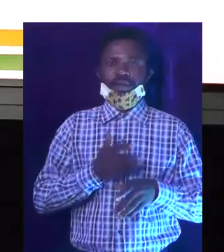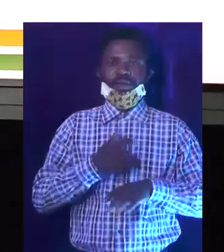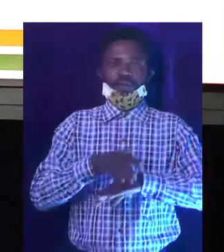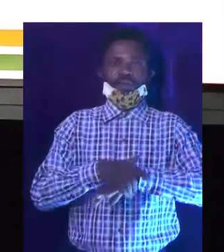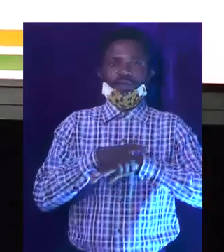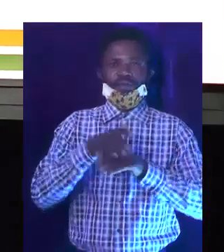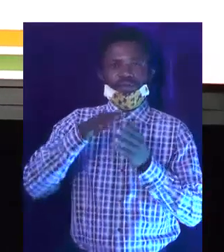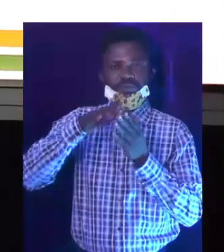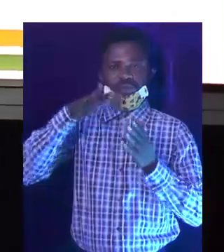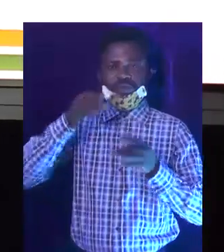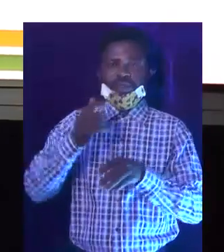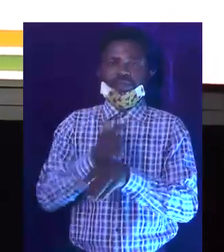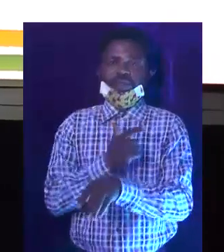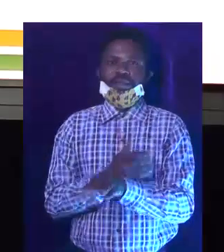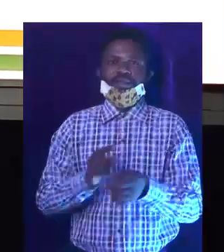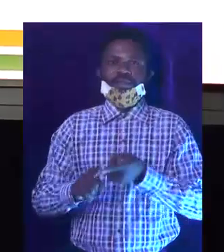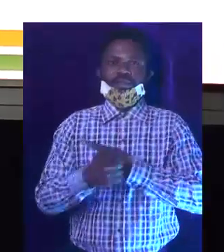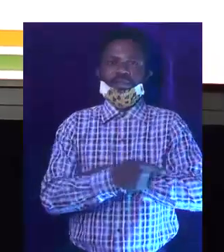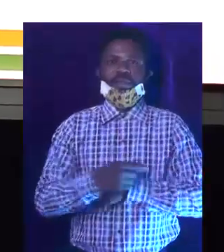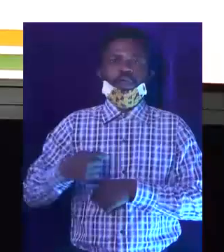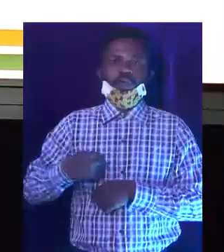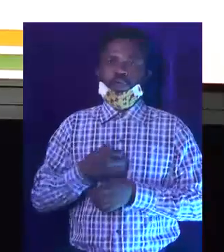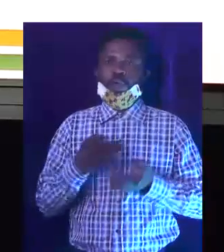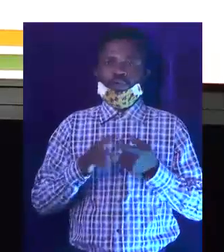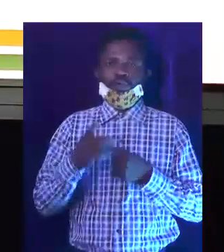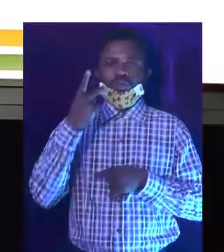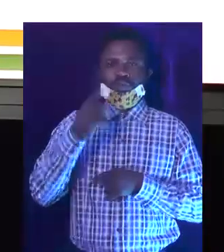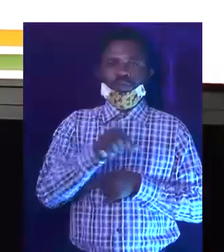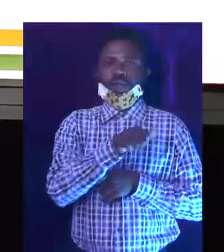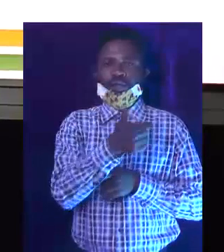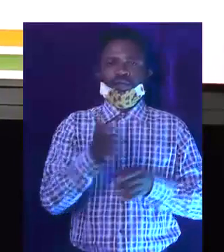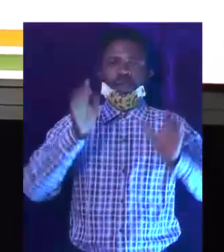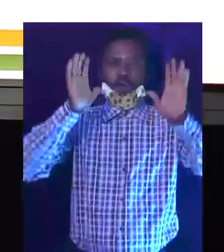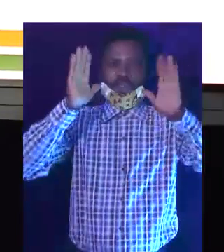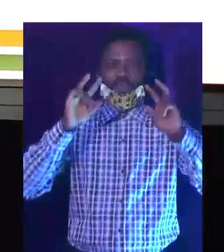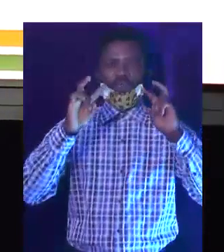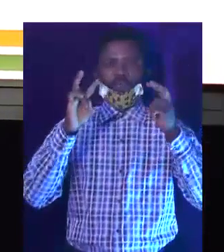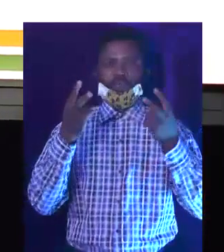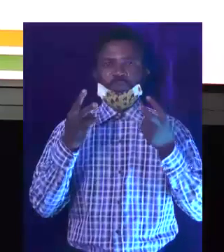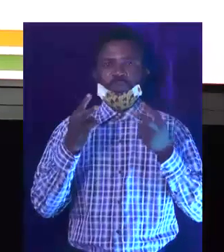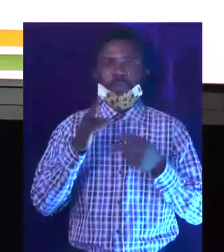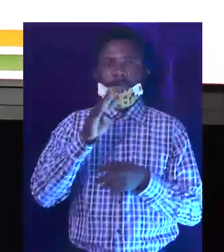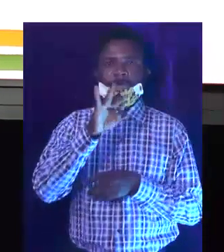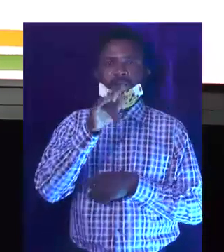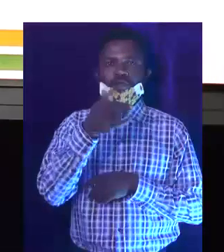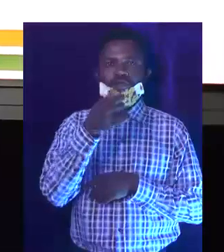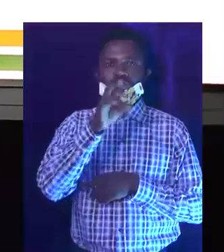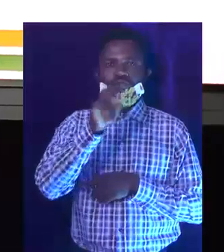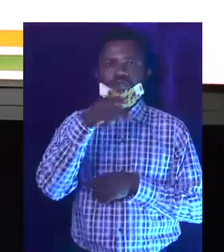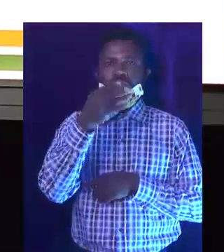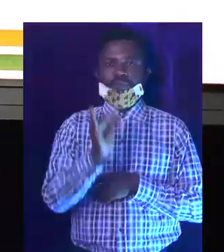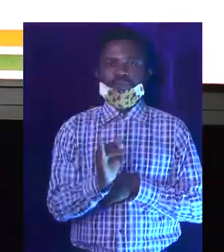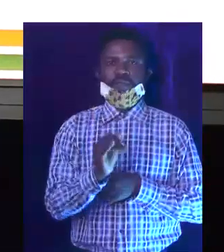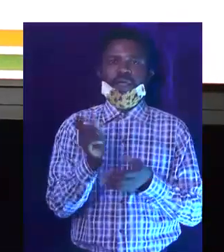In our English studies lesson today, we'll be looking at another wonderful topic,